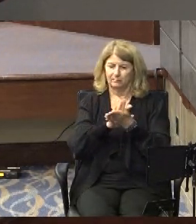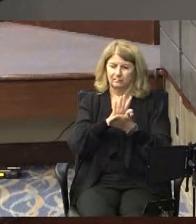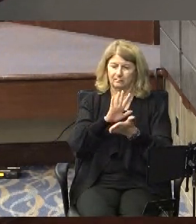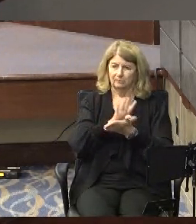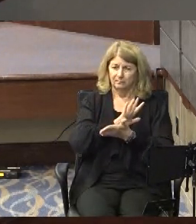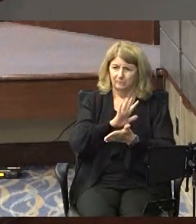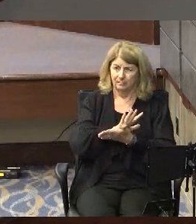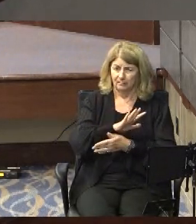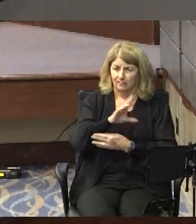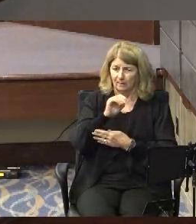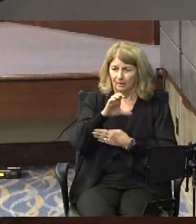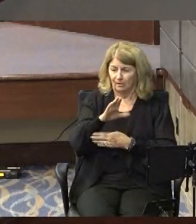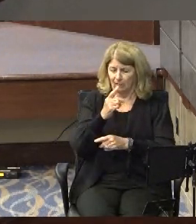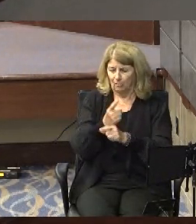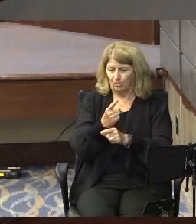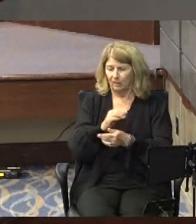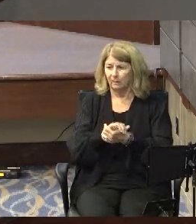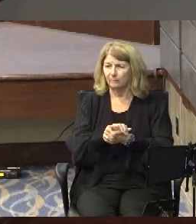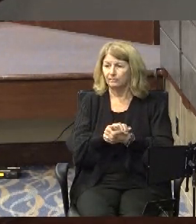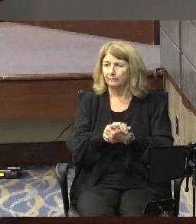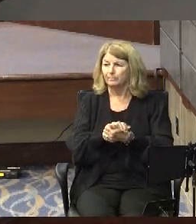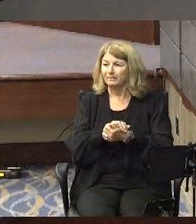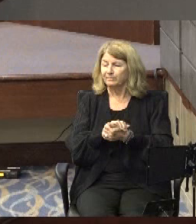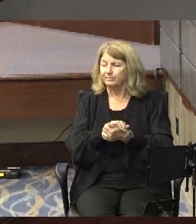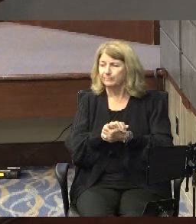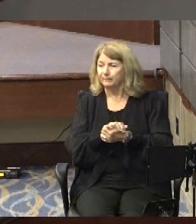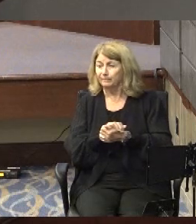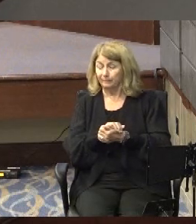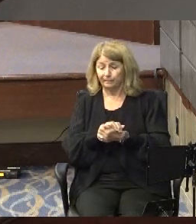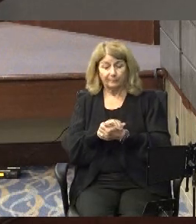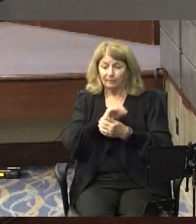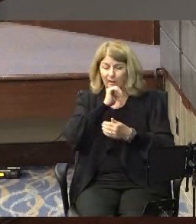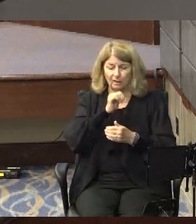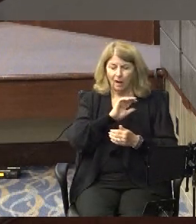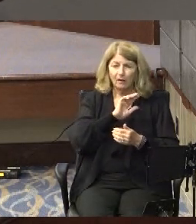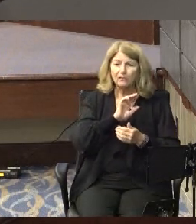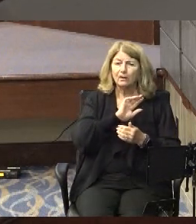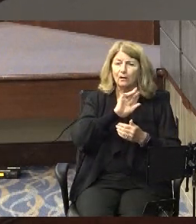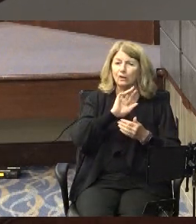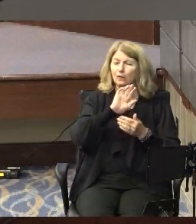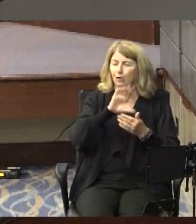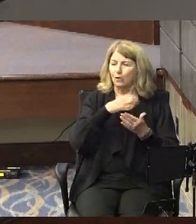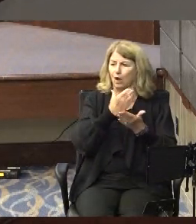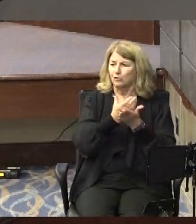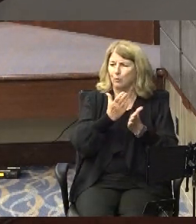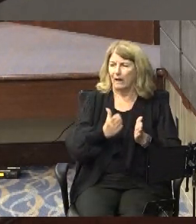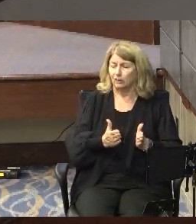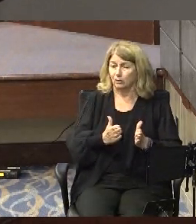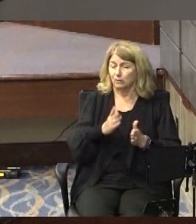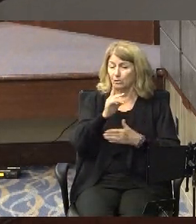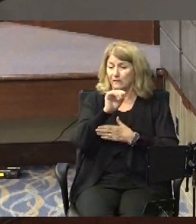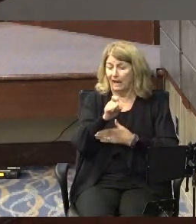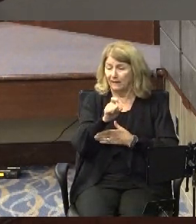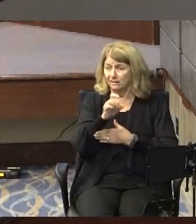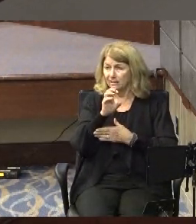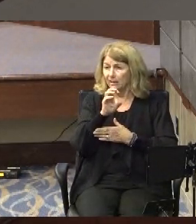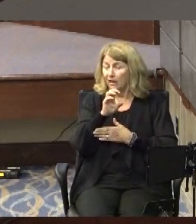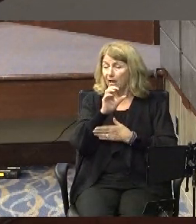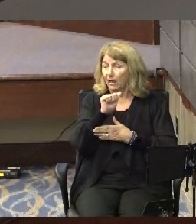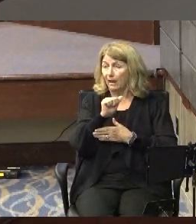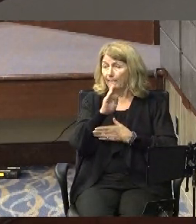is correct, not the contractor. So on a tax abatement, I guess, did they